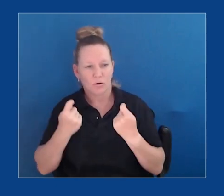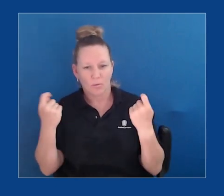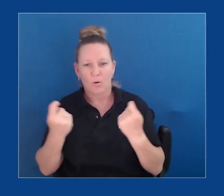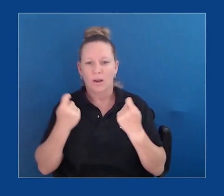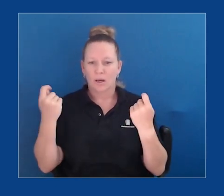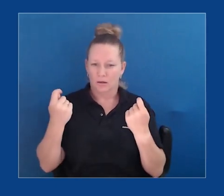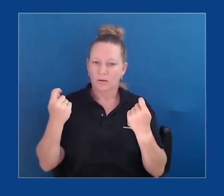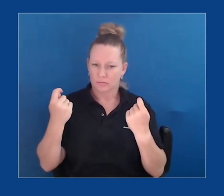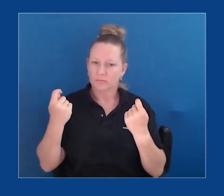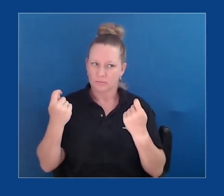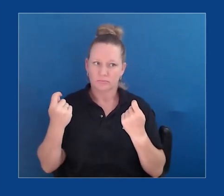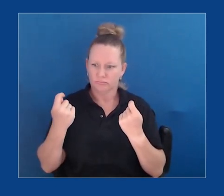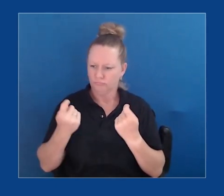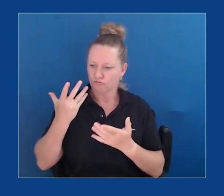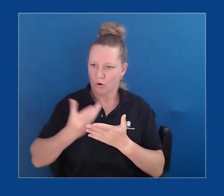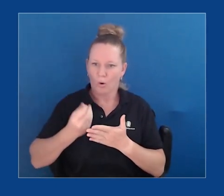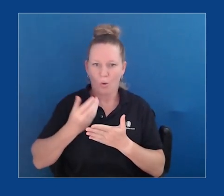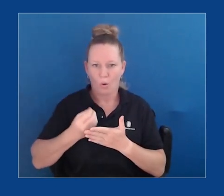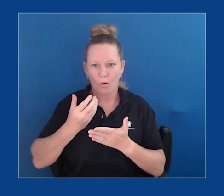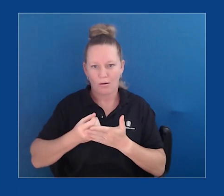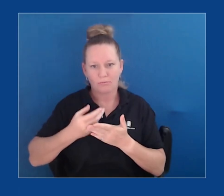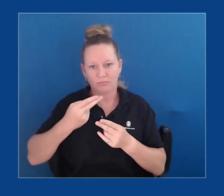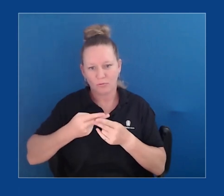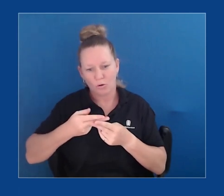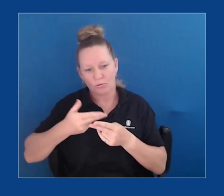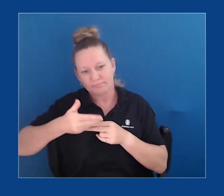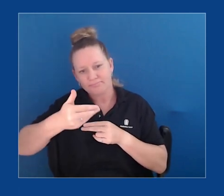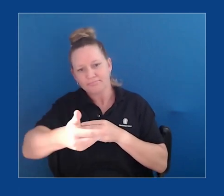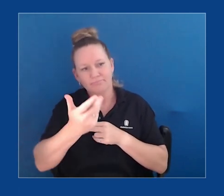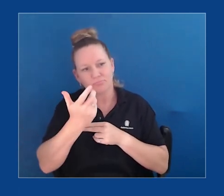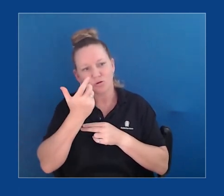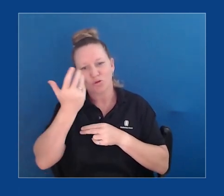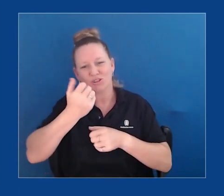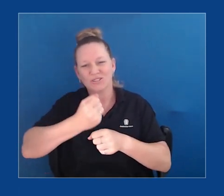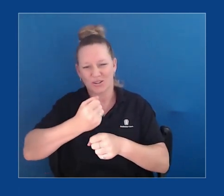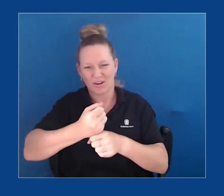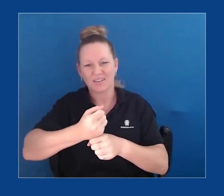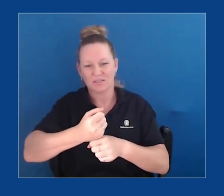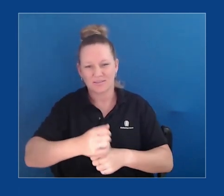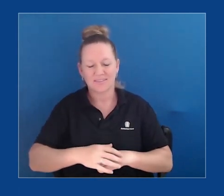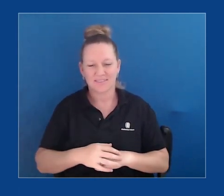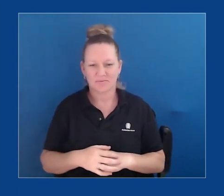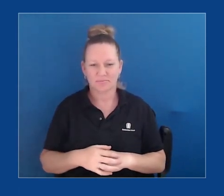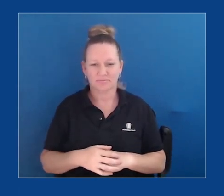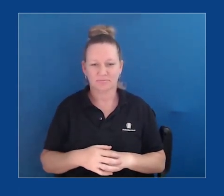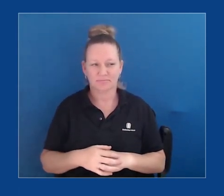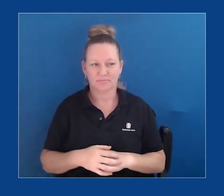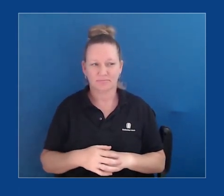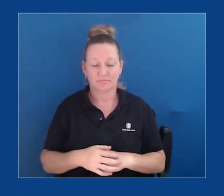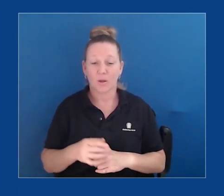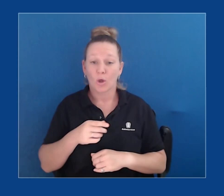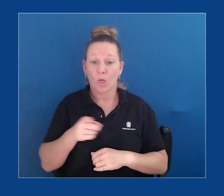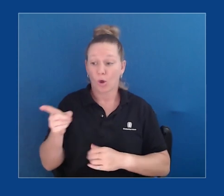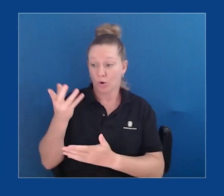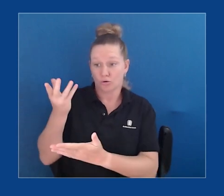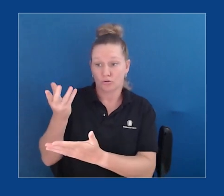future generations. And those recordings that are allowed to be